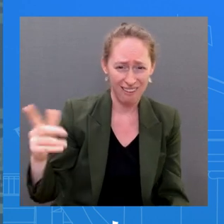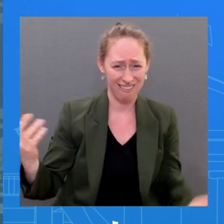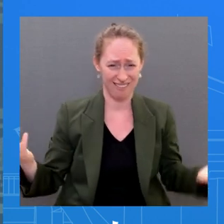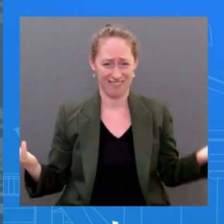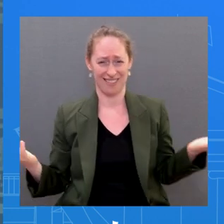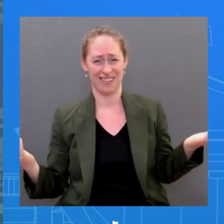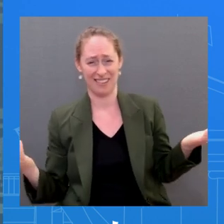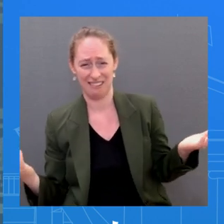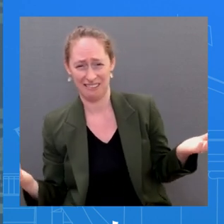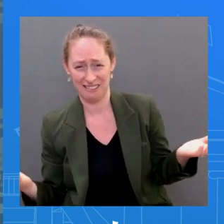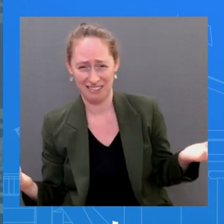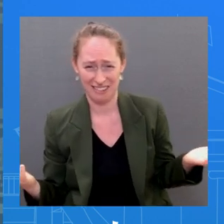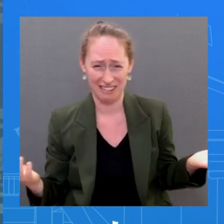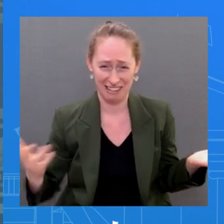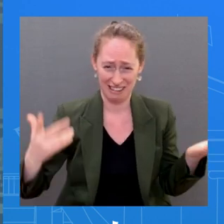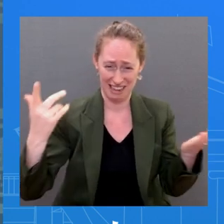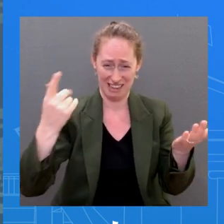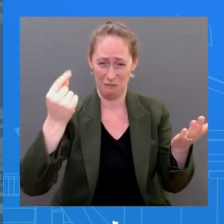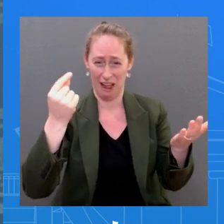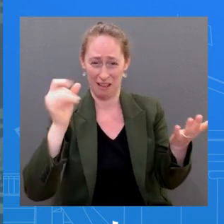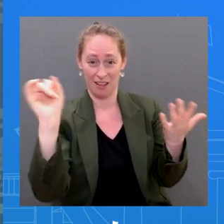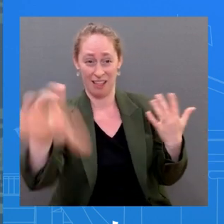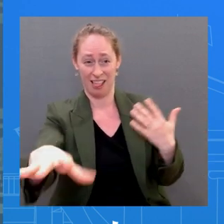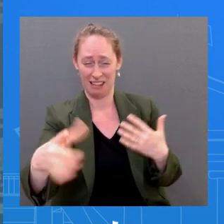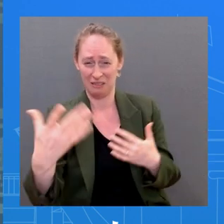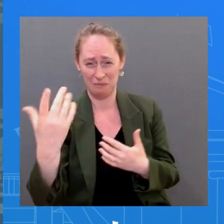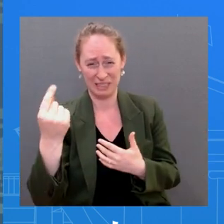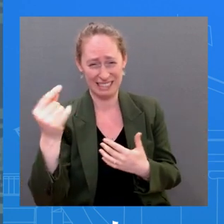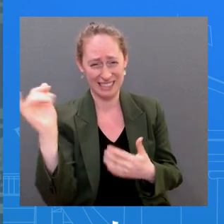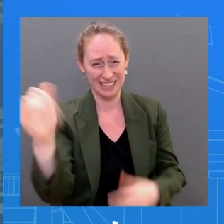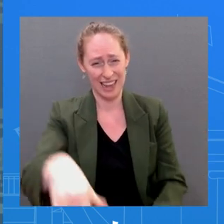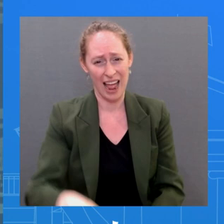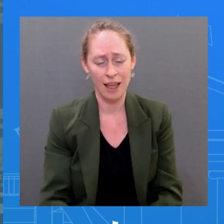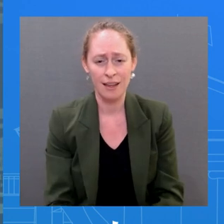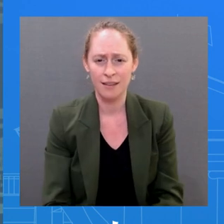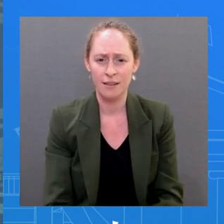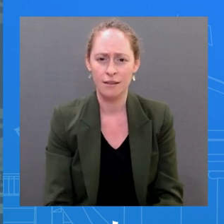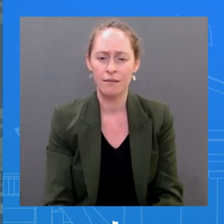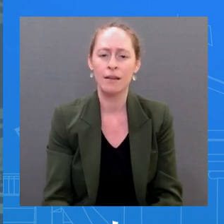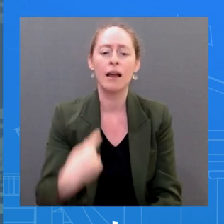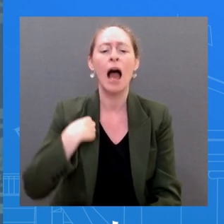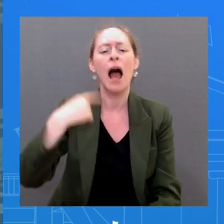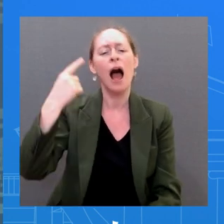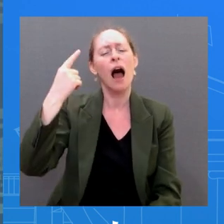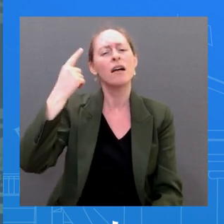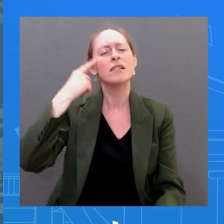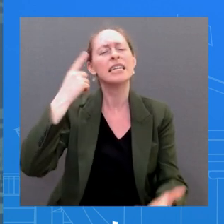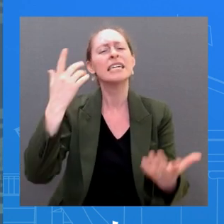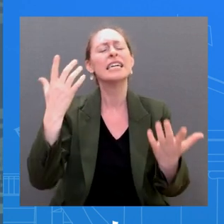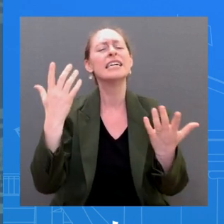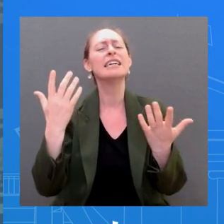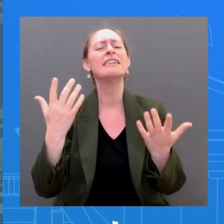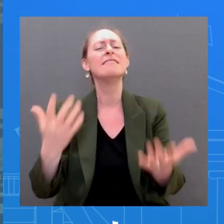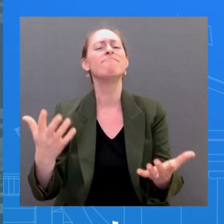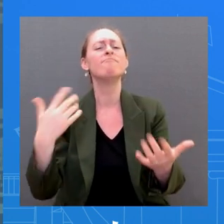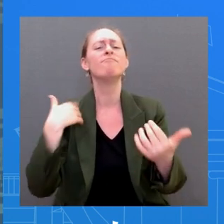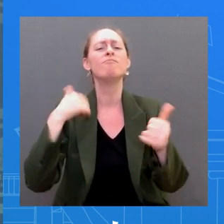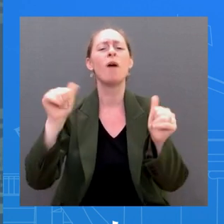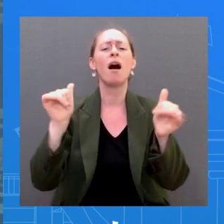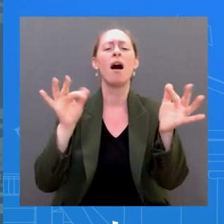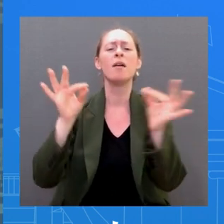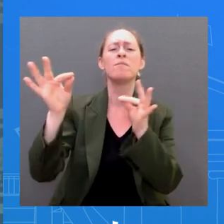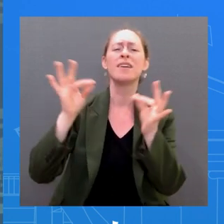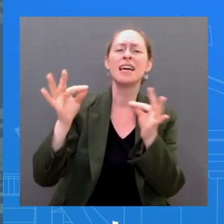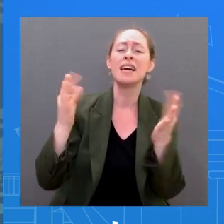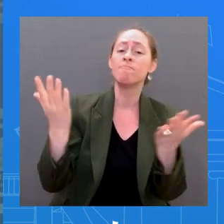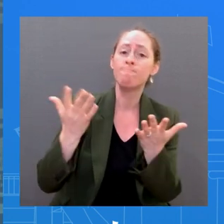What she's trying to say, and what we have all been trying to say, is this is a global challenge. This is not just in the United